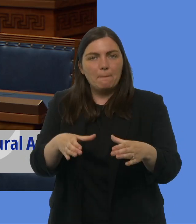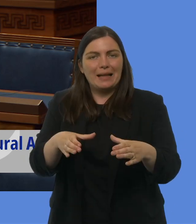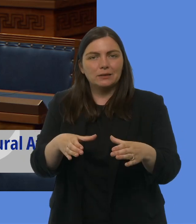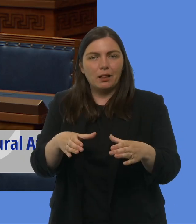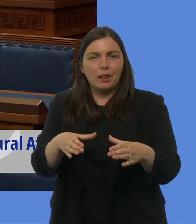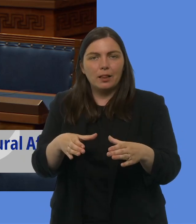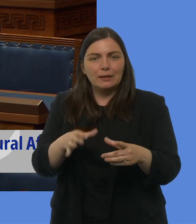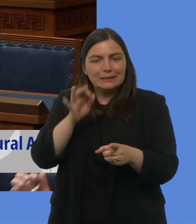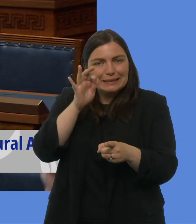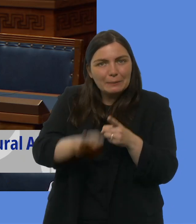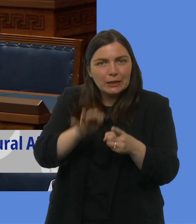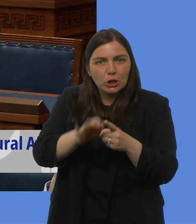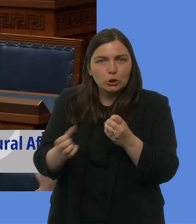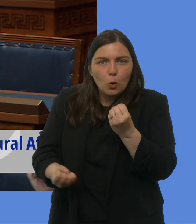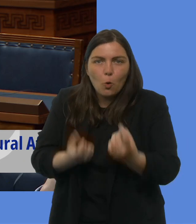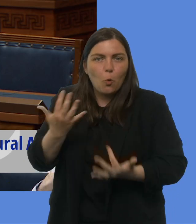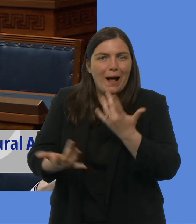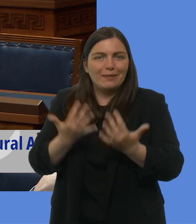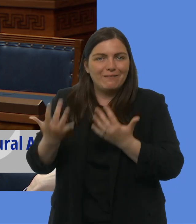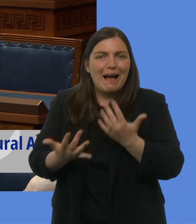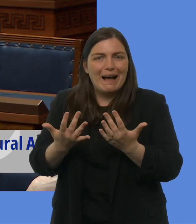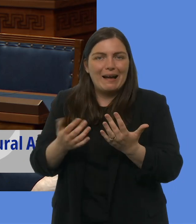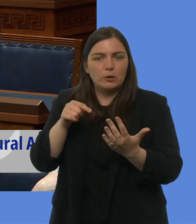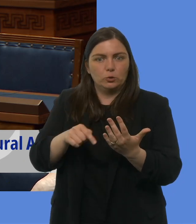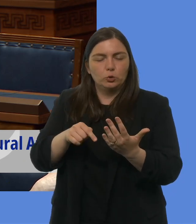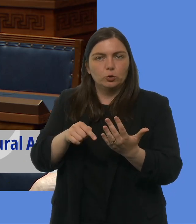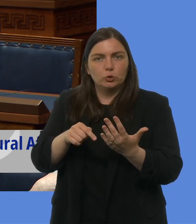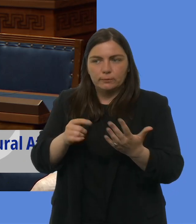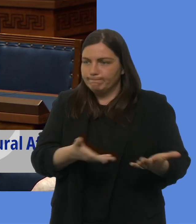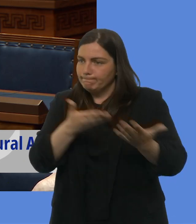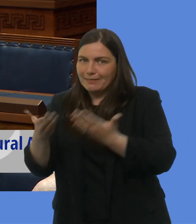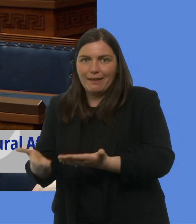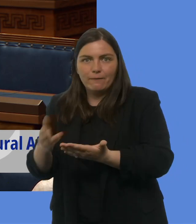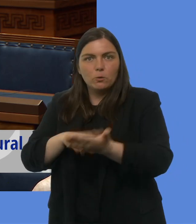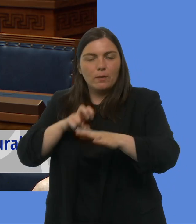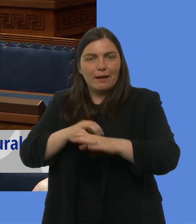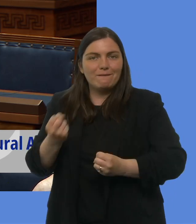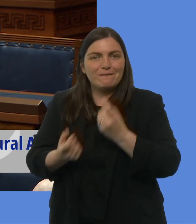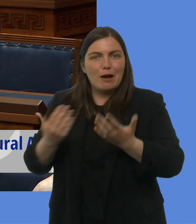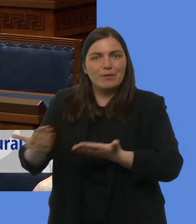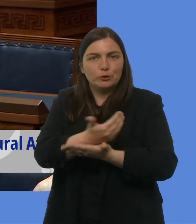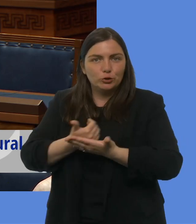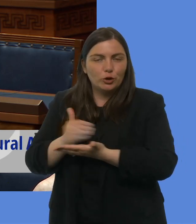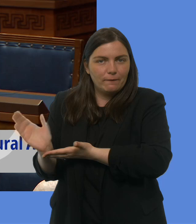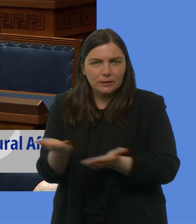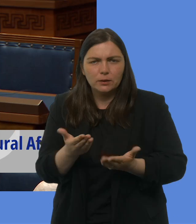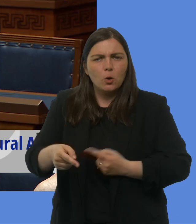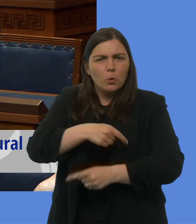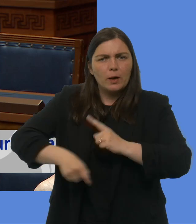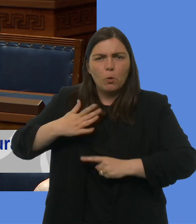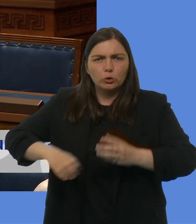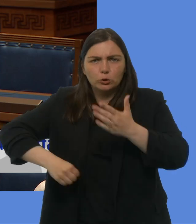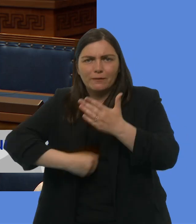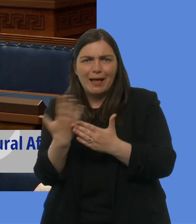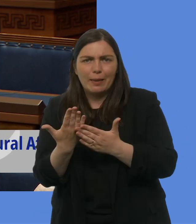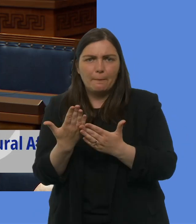Northern Ireland Fire and Rescue Service during the wildfire incidents. We also seek to develop wildfire management plans in high-risk areas or designated